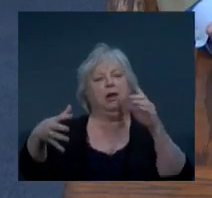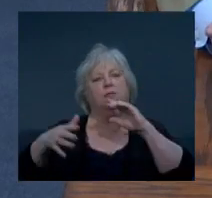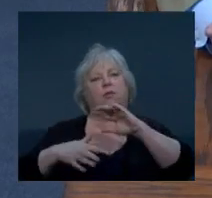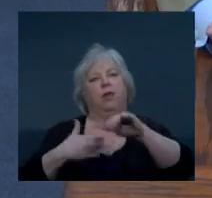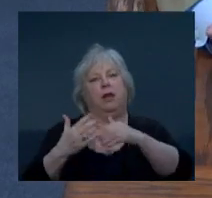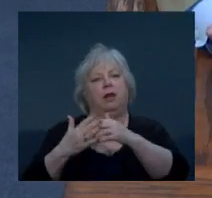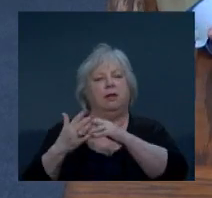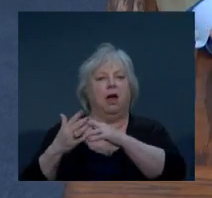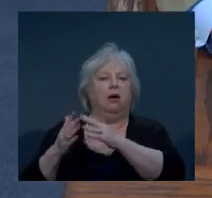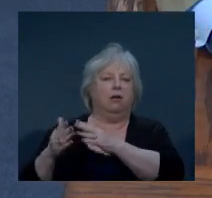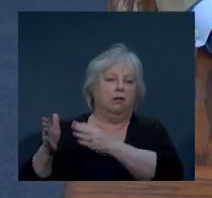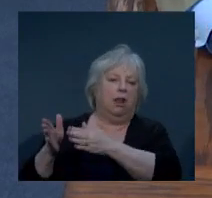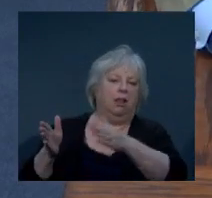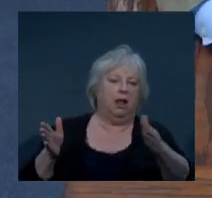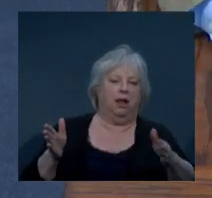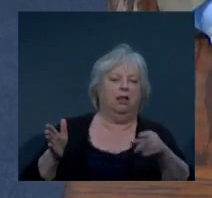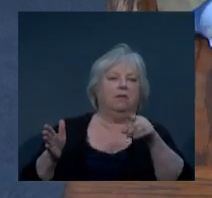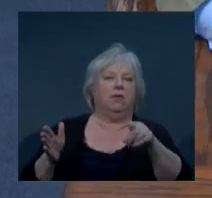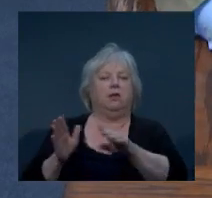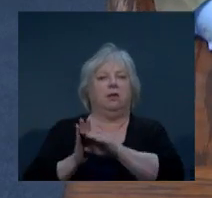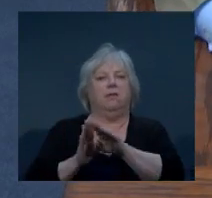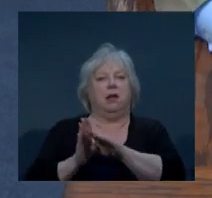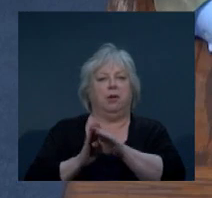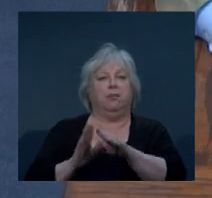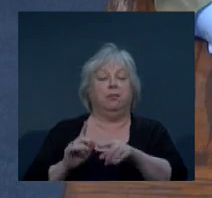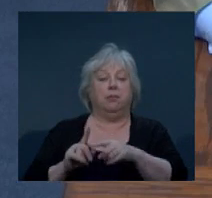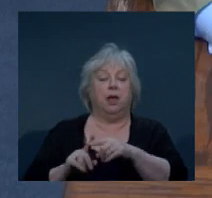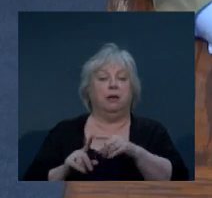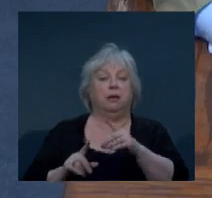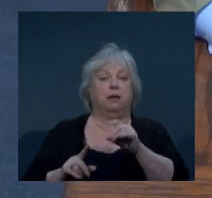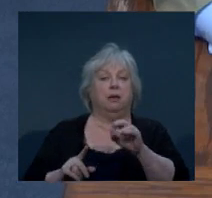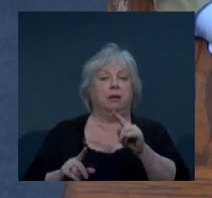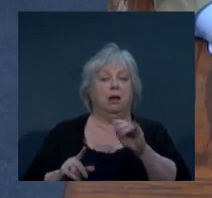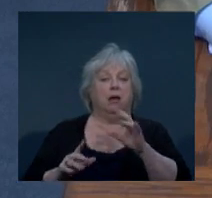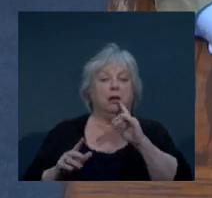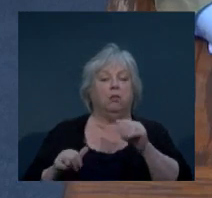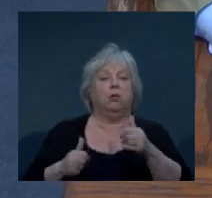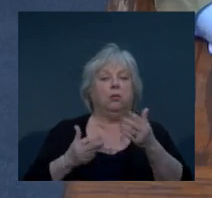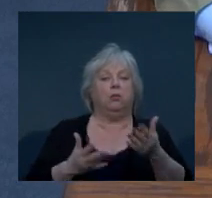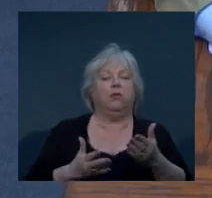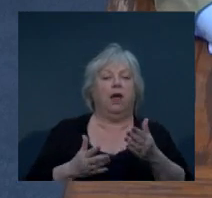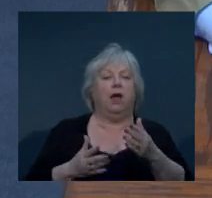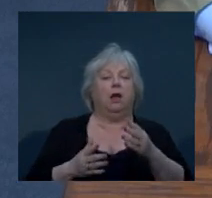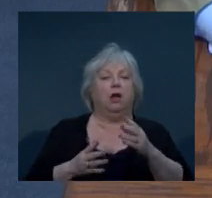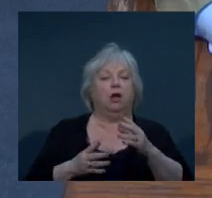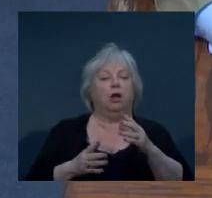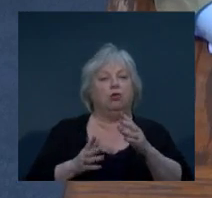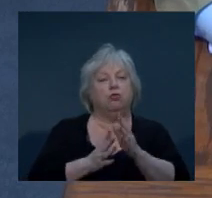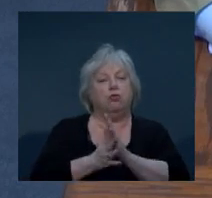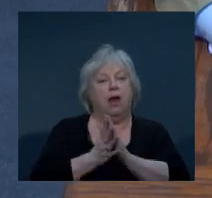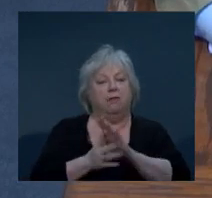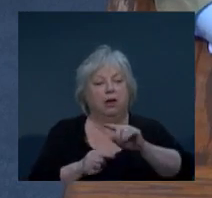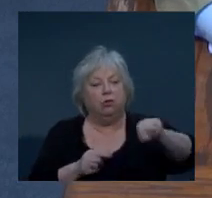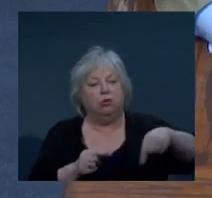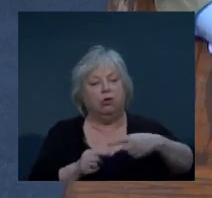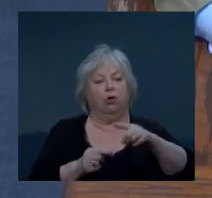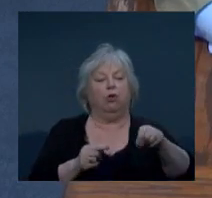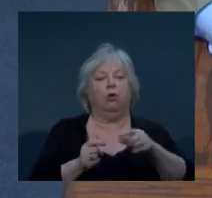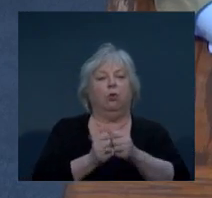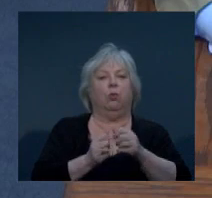this development. They are also proposing to install a traffic circle with the full